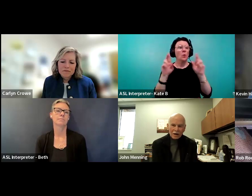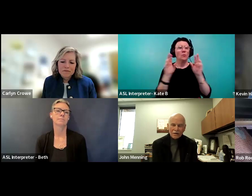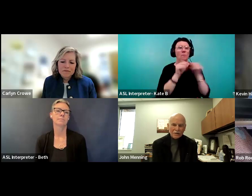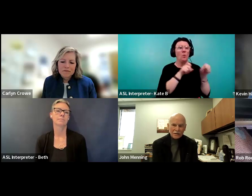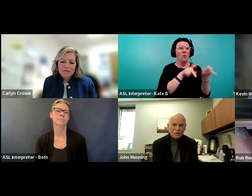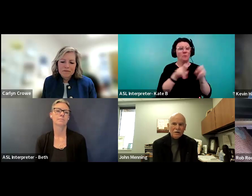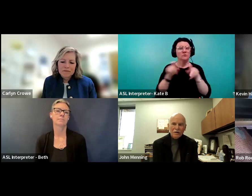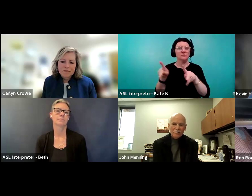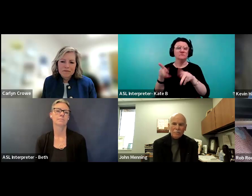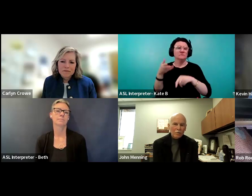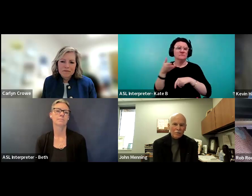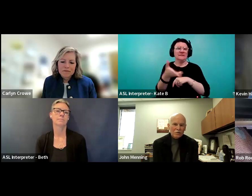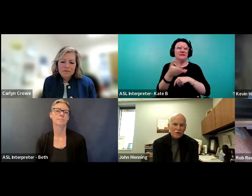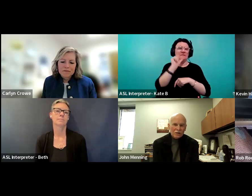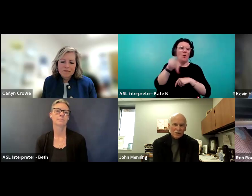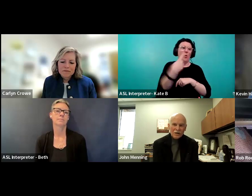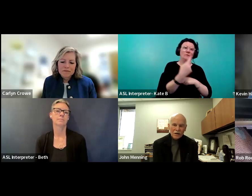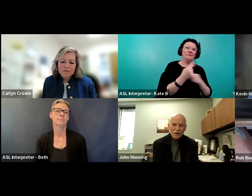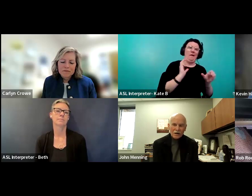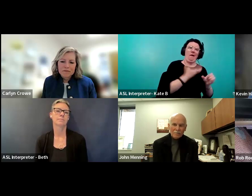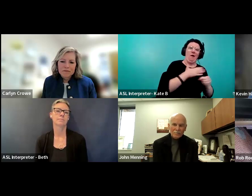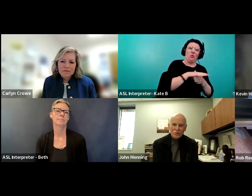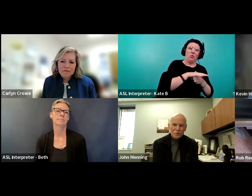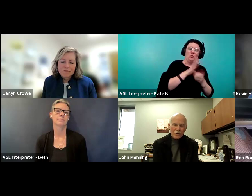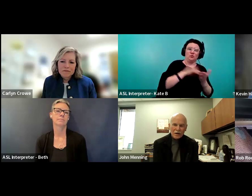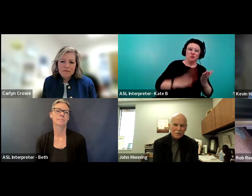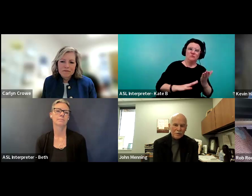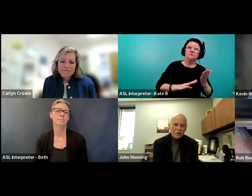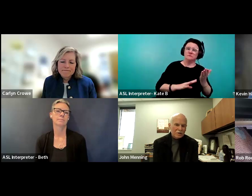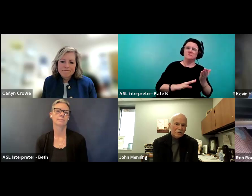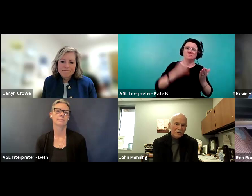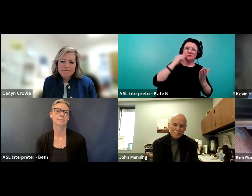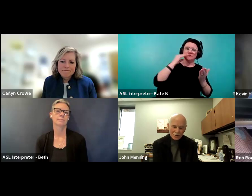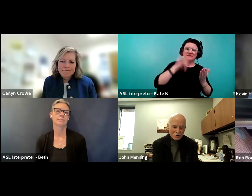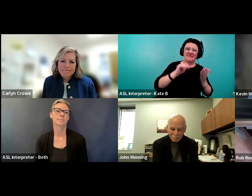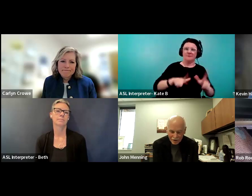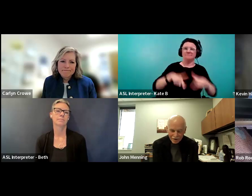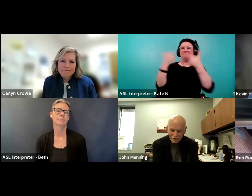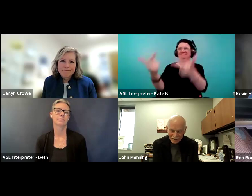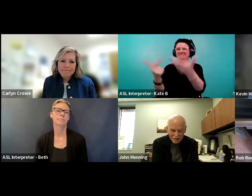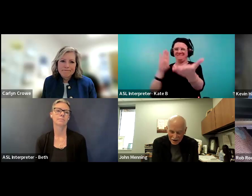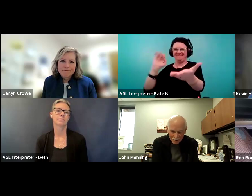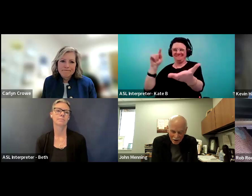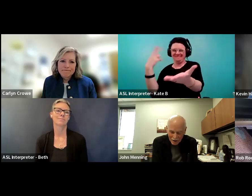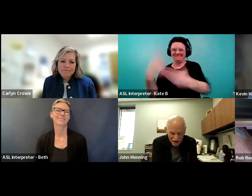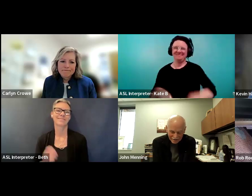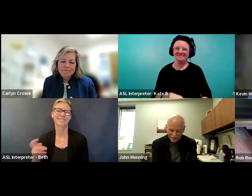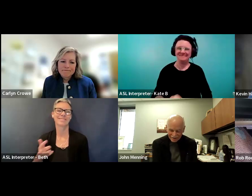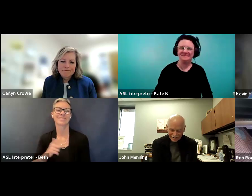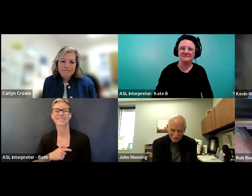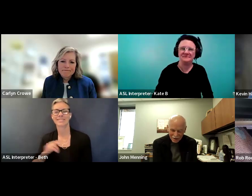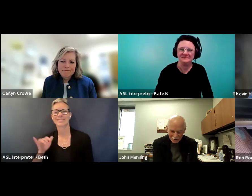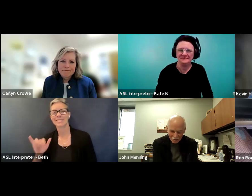opportunities exist for more and more students to experience this. So that's kind of where I'm